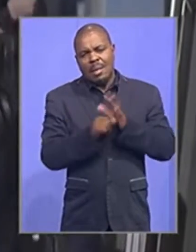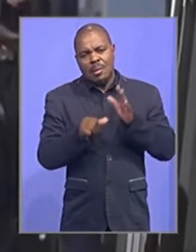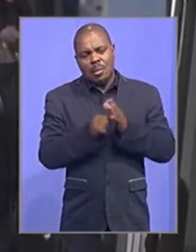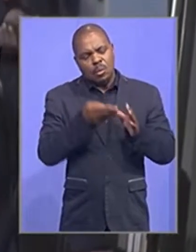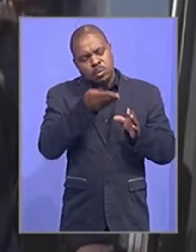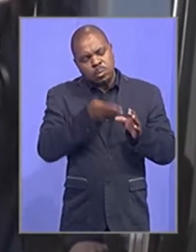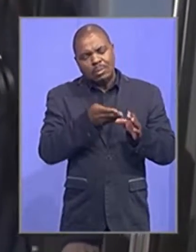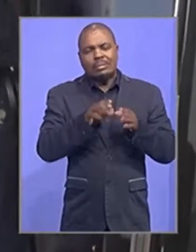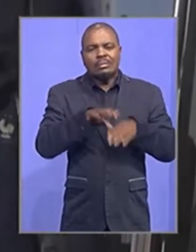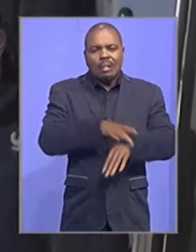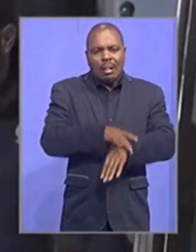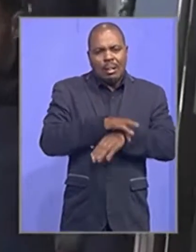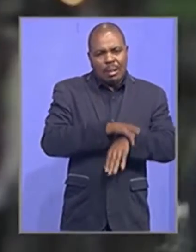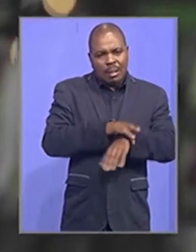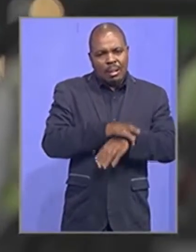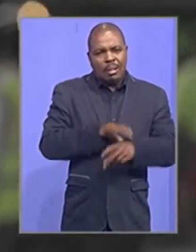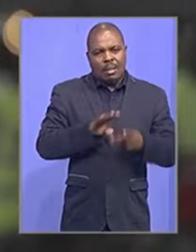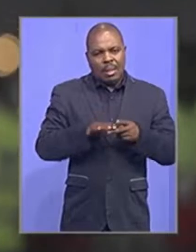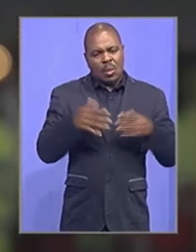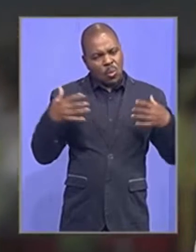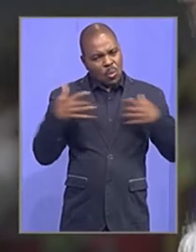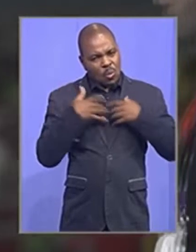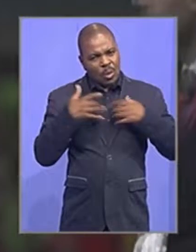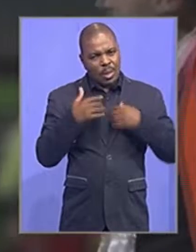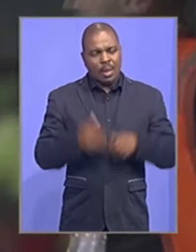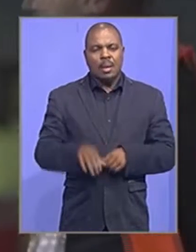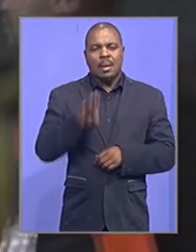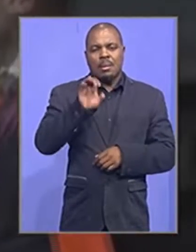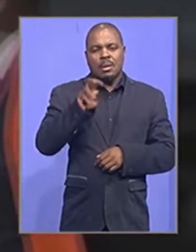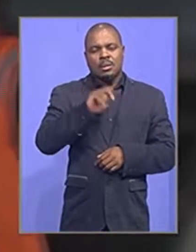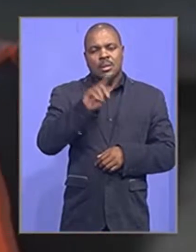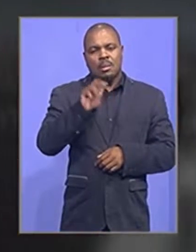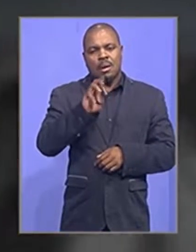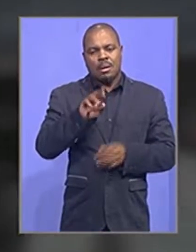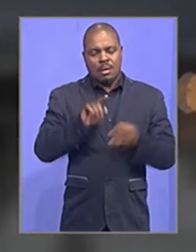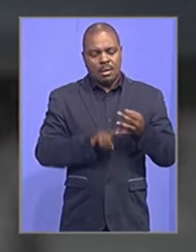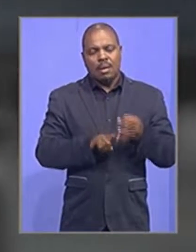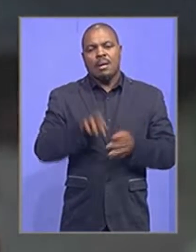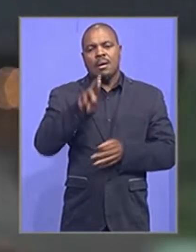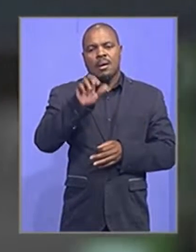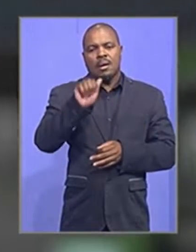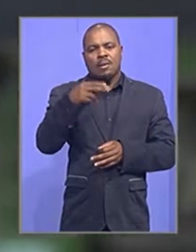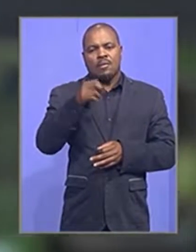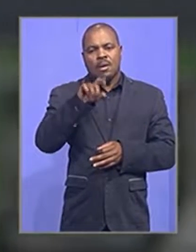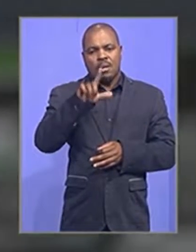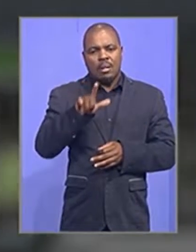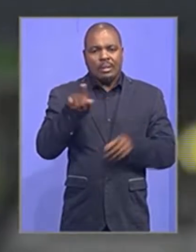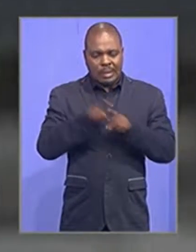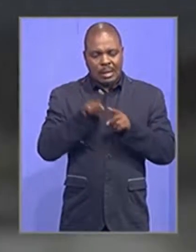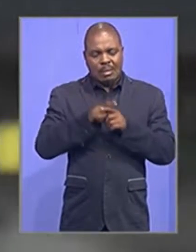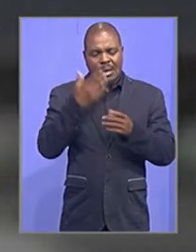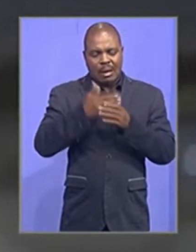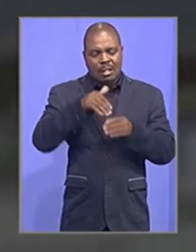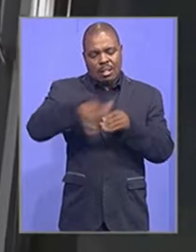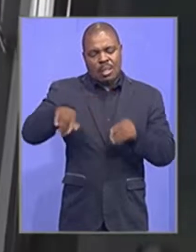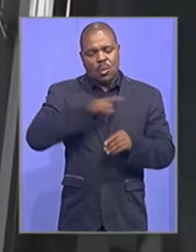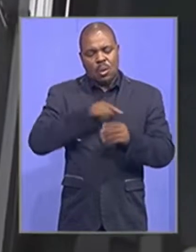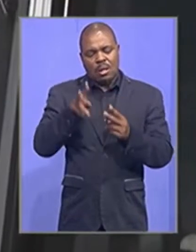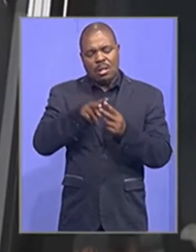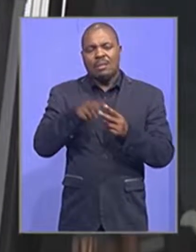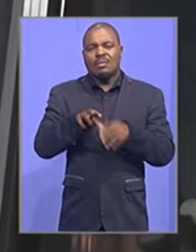tswile dikotsi, mme ho na le ngoreo ya hore Karim Benzema le Rafael Varane le bona ba ka ntshuwa sehlopheng ka ha ba utlwile